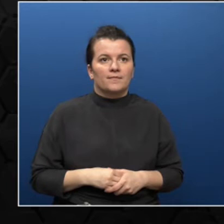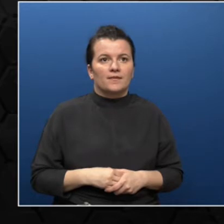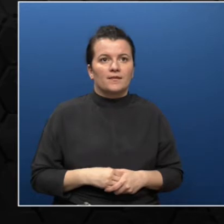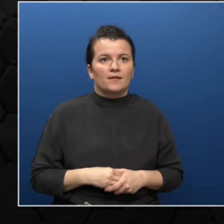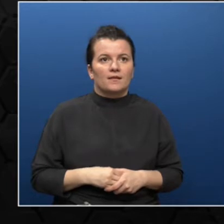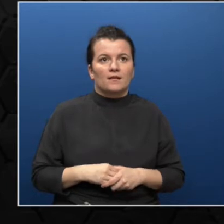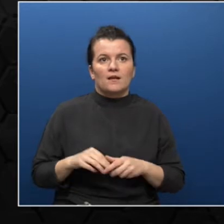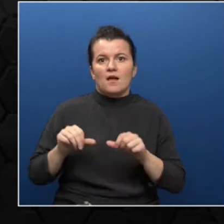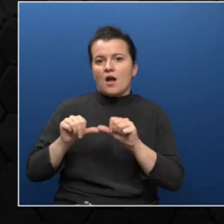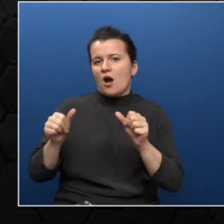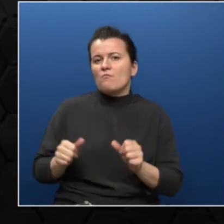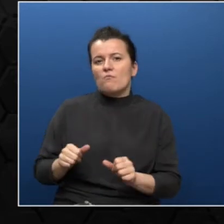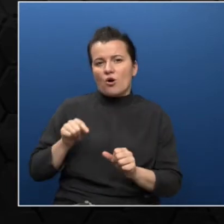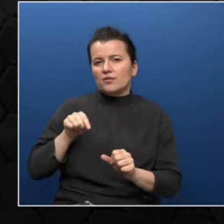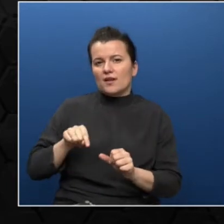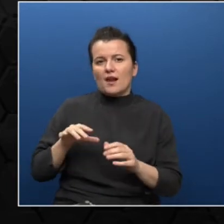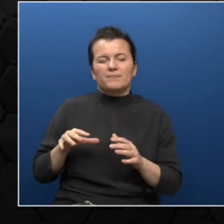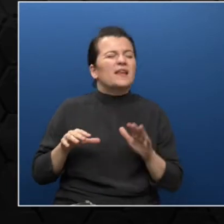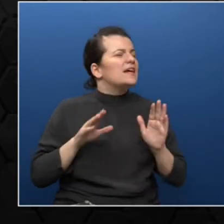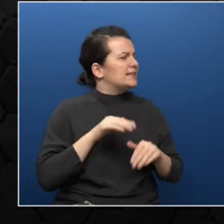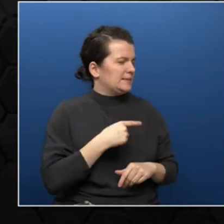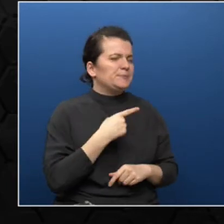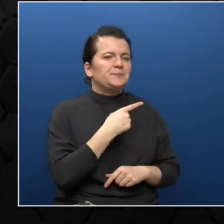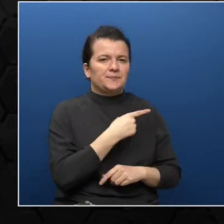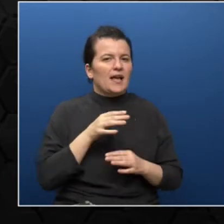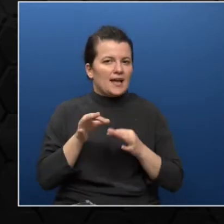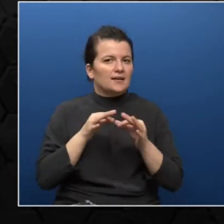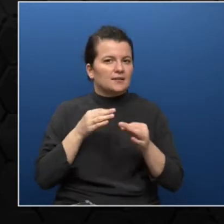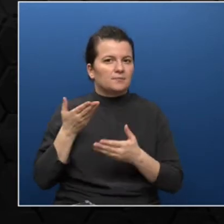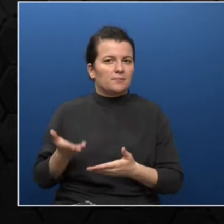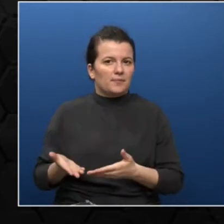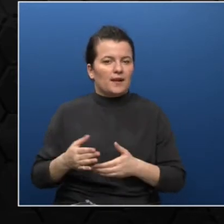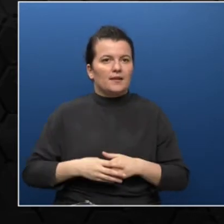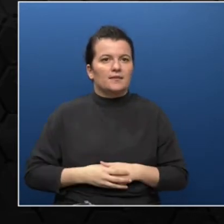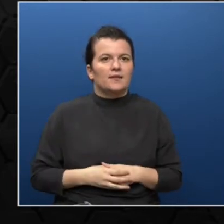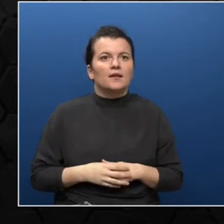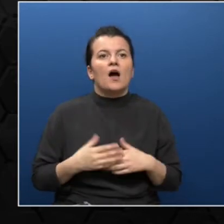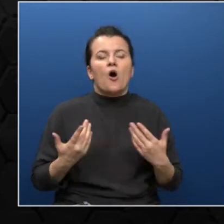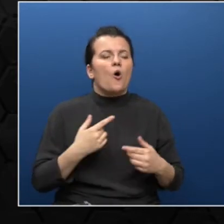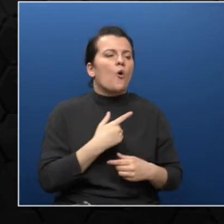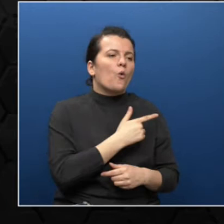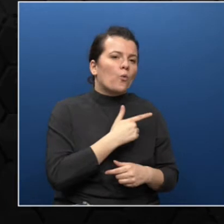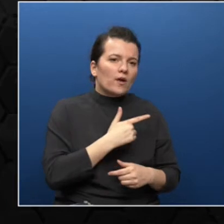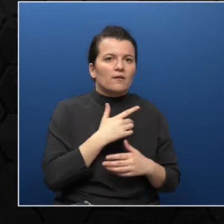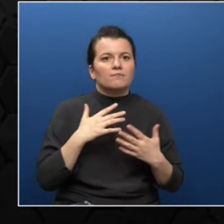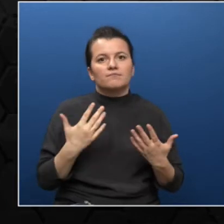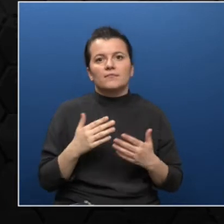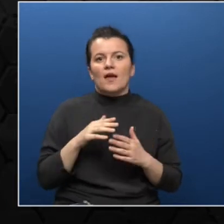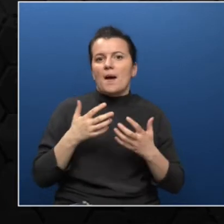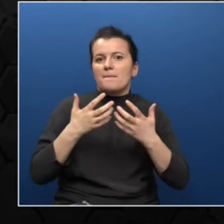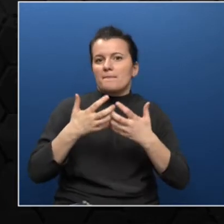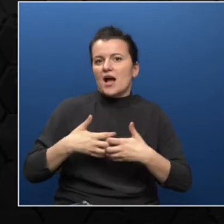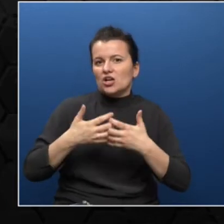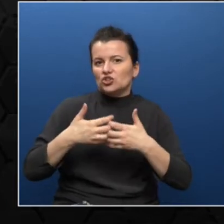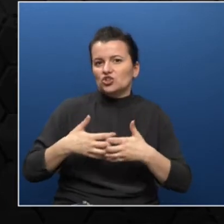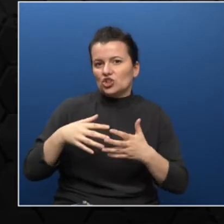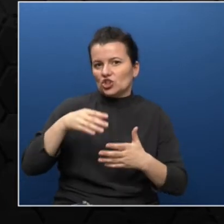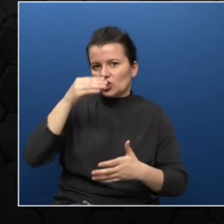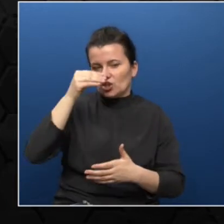about that, but yeah, some data to start some machine learning techniques. And then